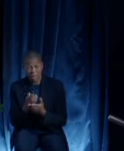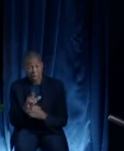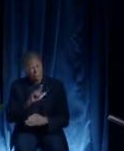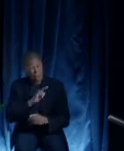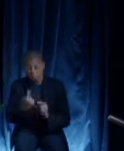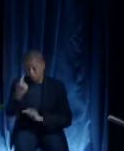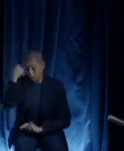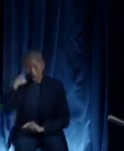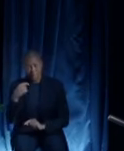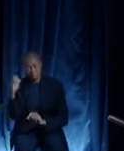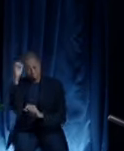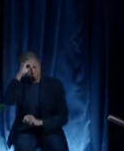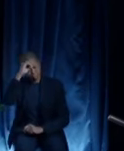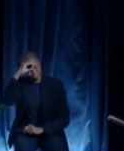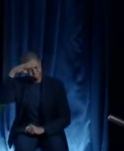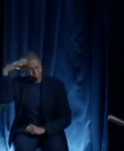was there? Well,